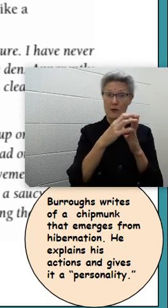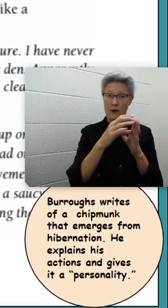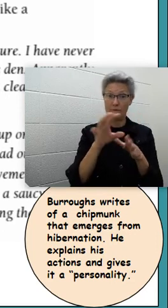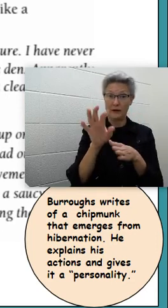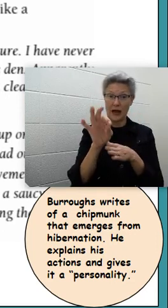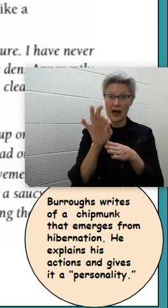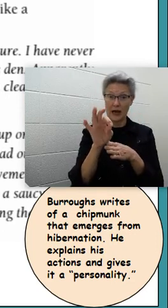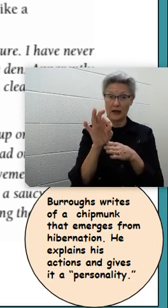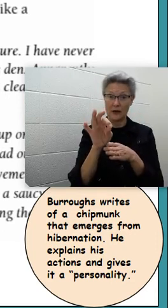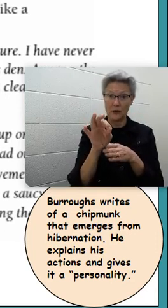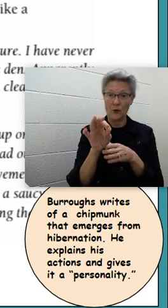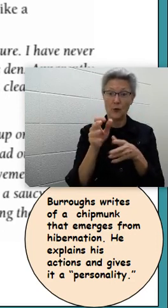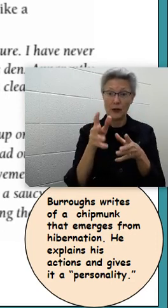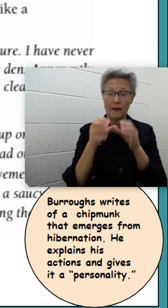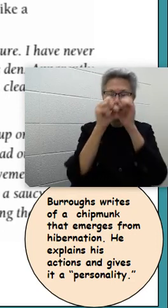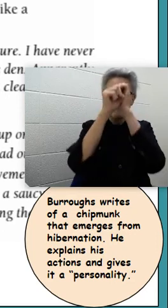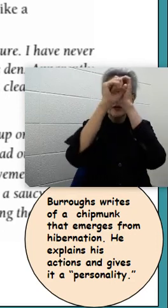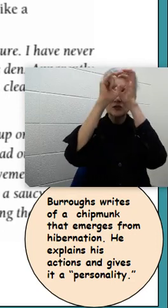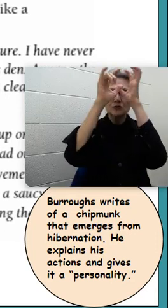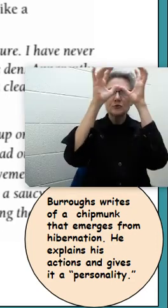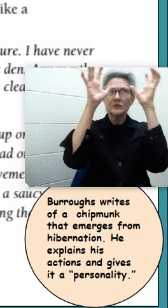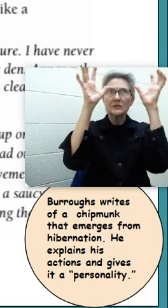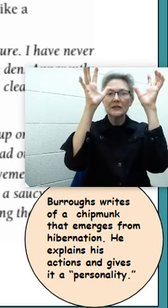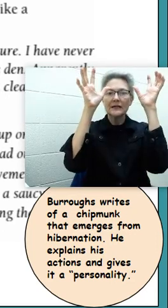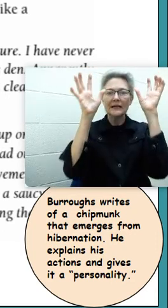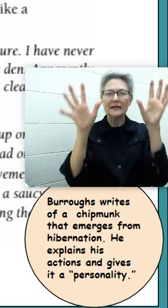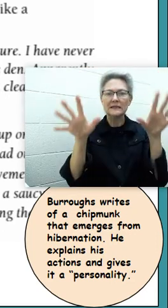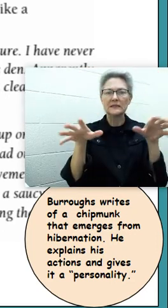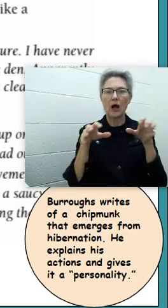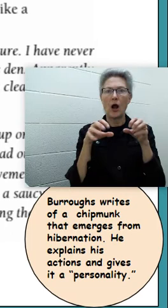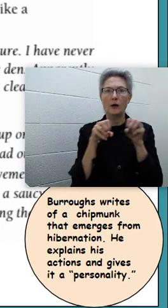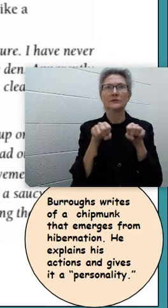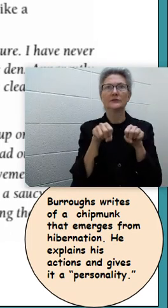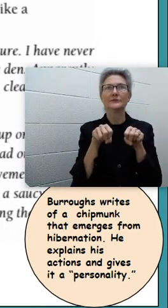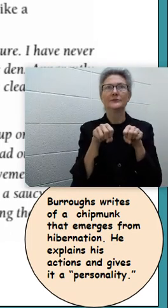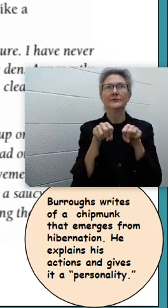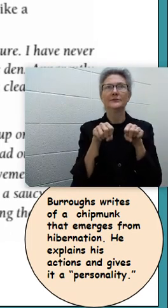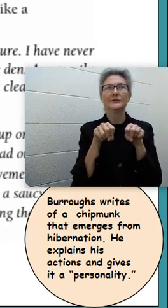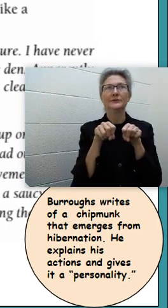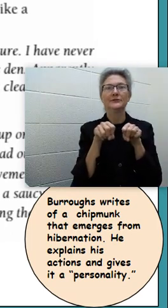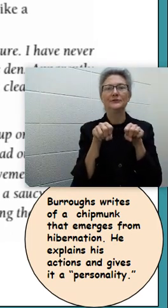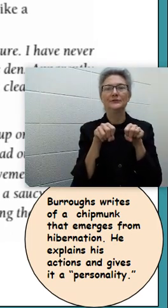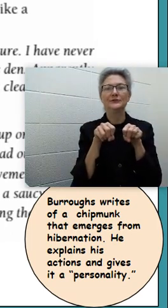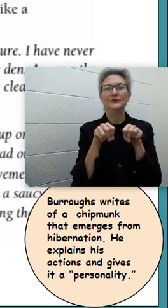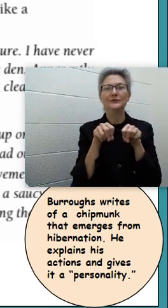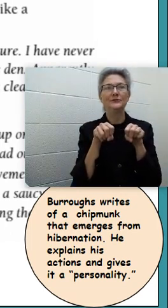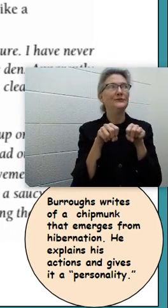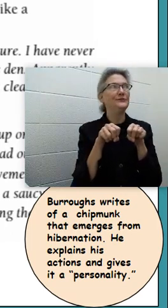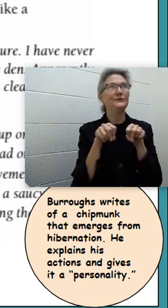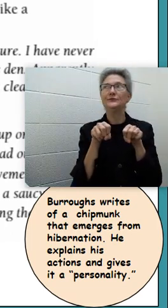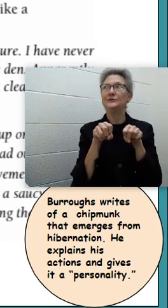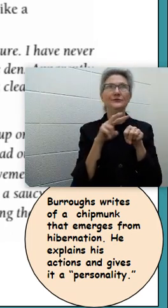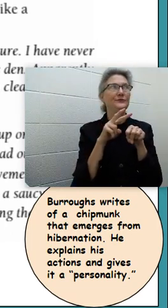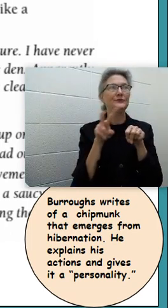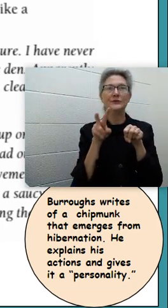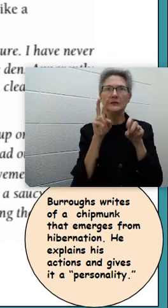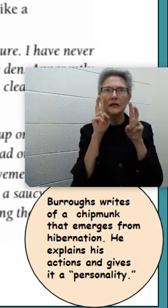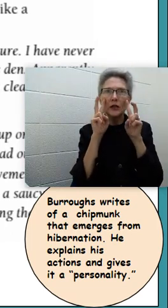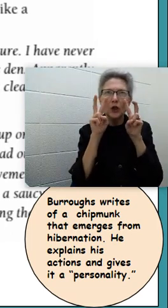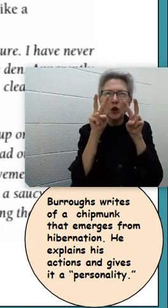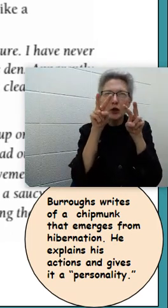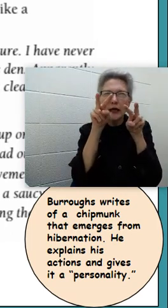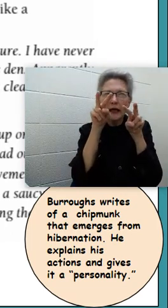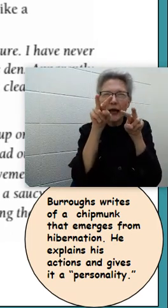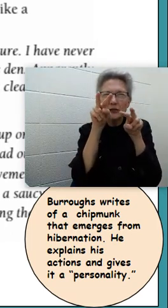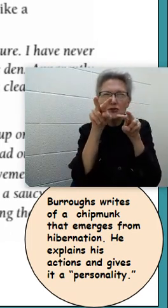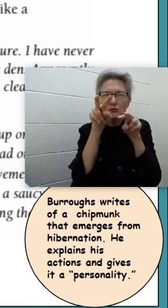even left the picture there when it says he kind of has his arms in front of his chest as he regards you intently, so that he's